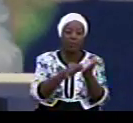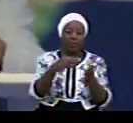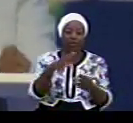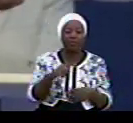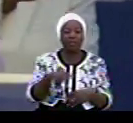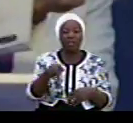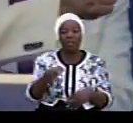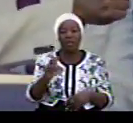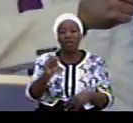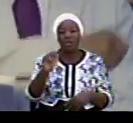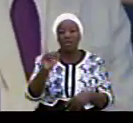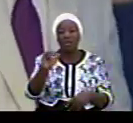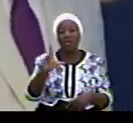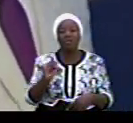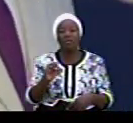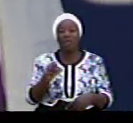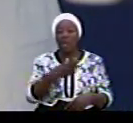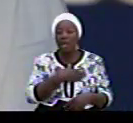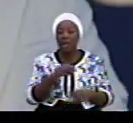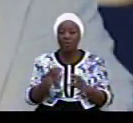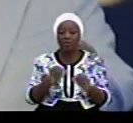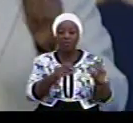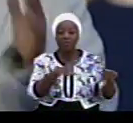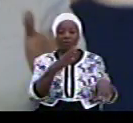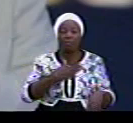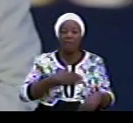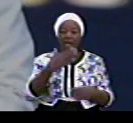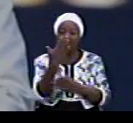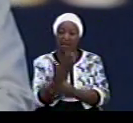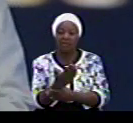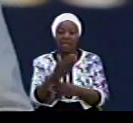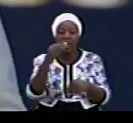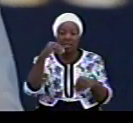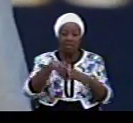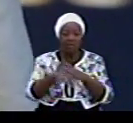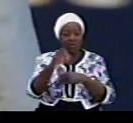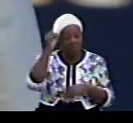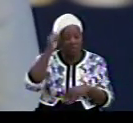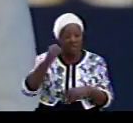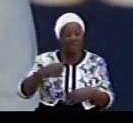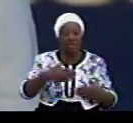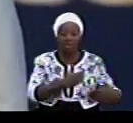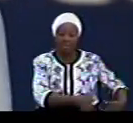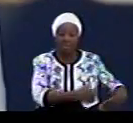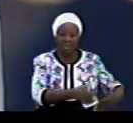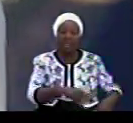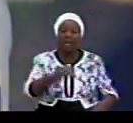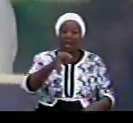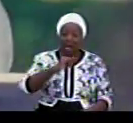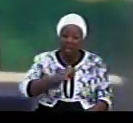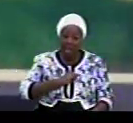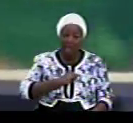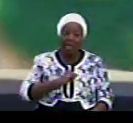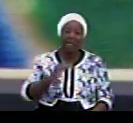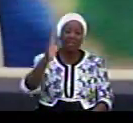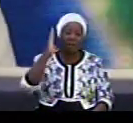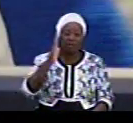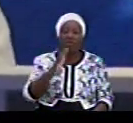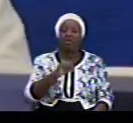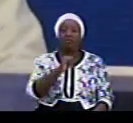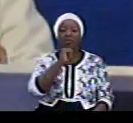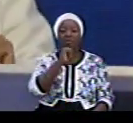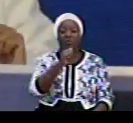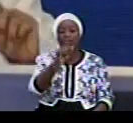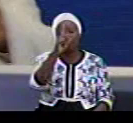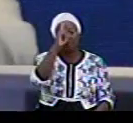and thrust my hands into his side, I will not